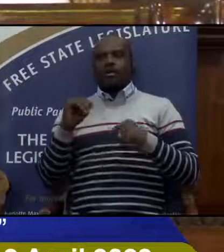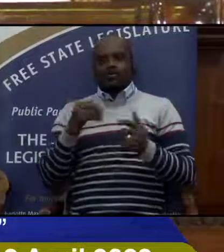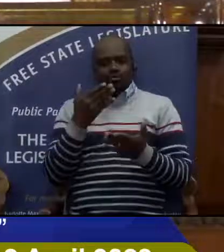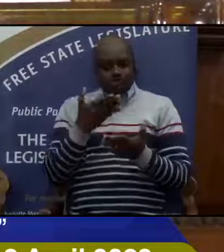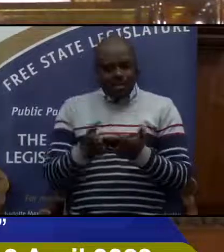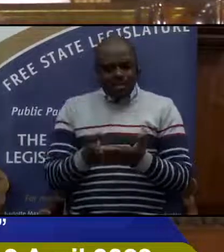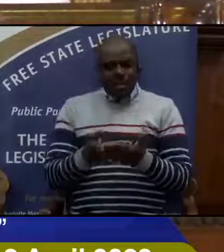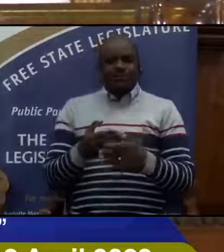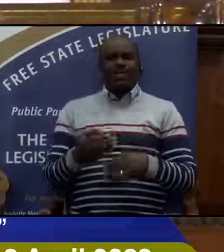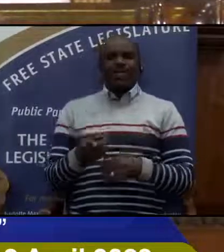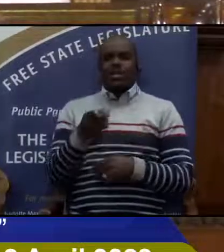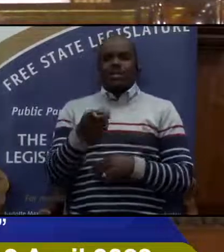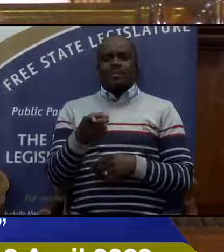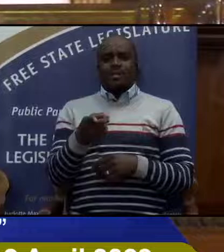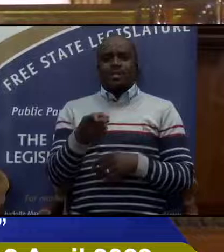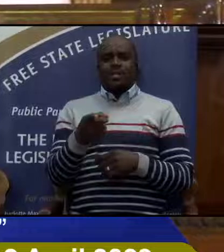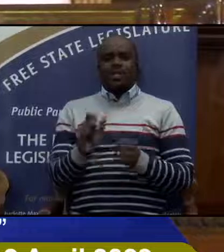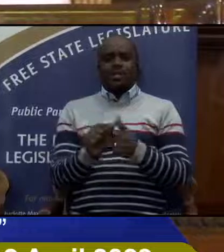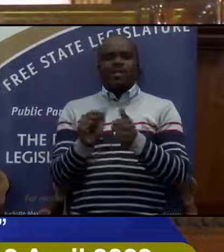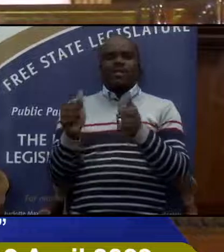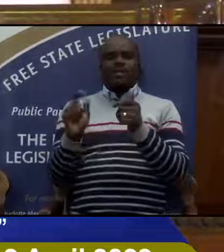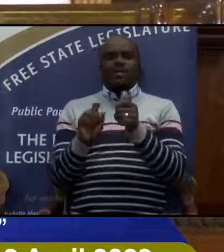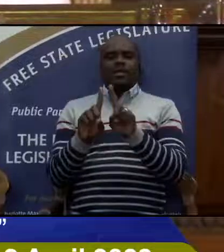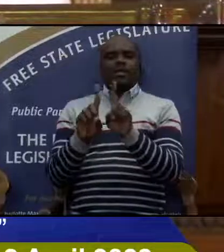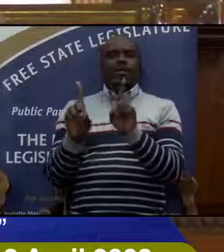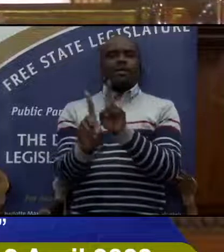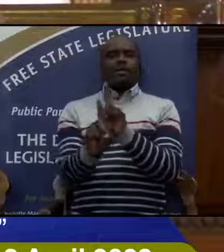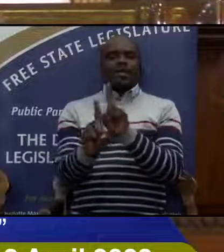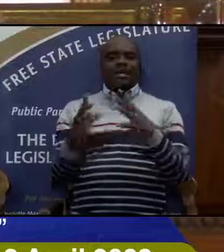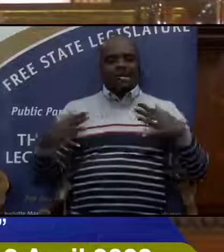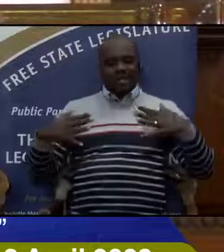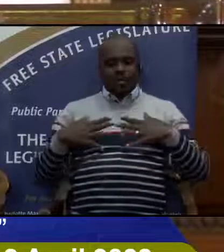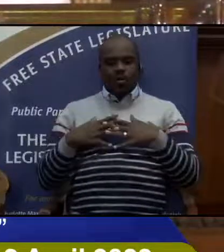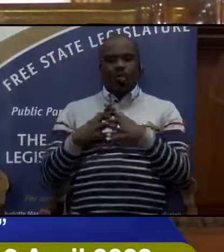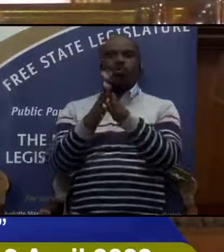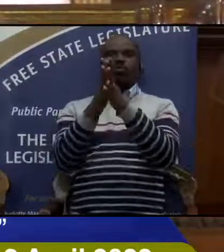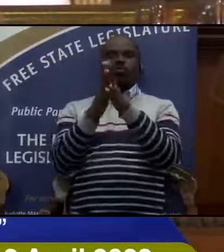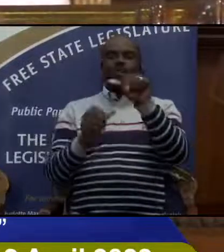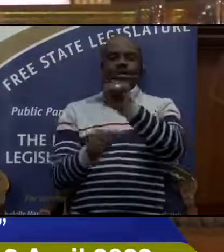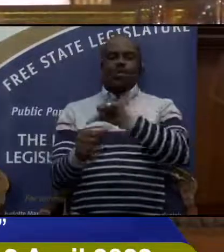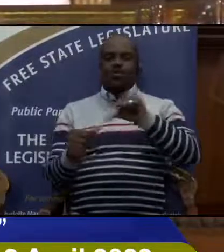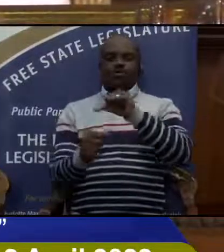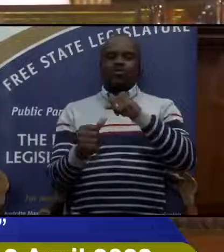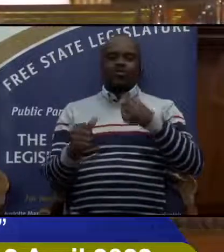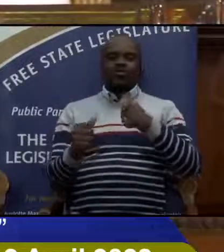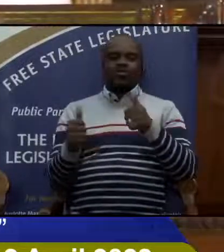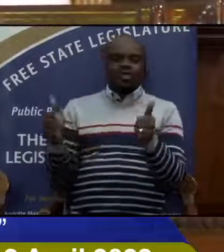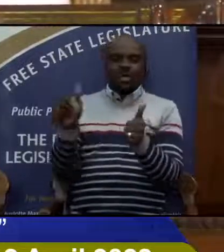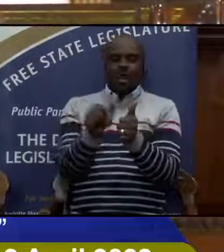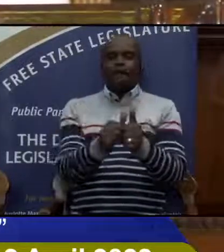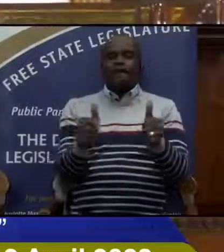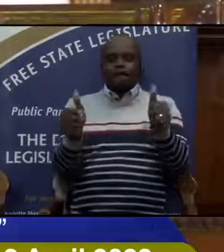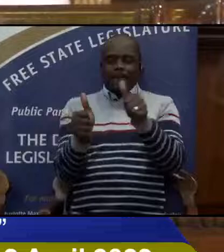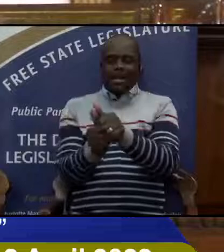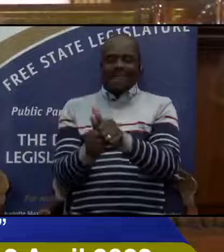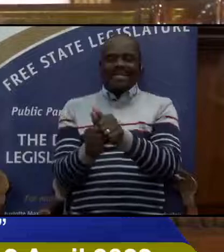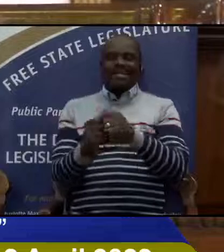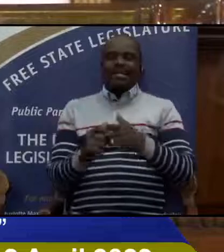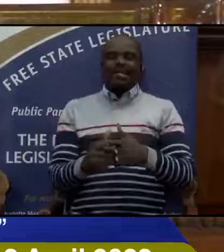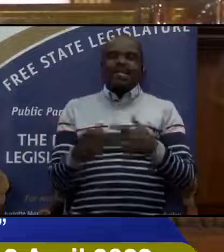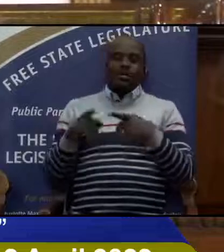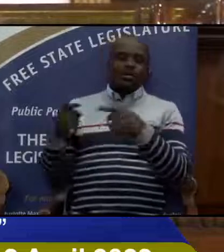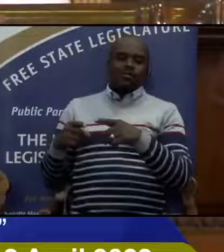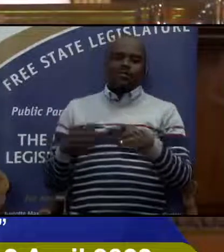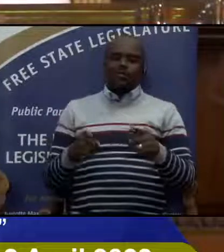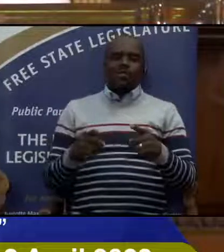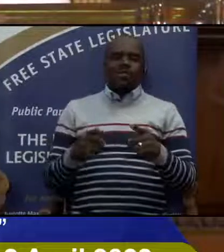be in the forefront in uniting social partners on a social compact with our communities. This will also